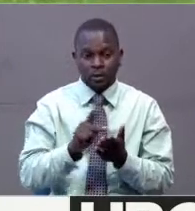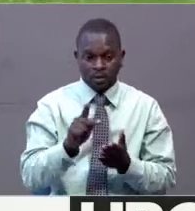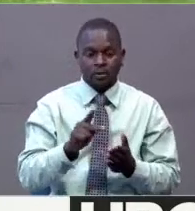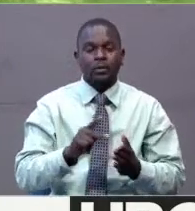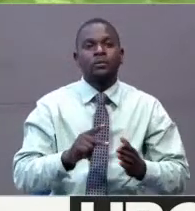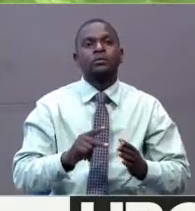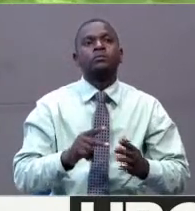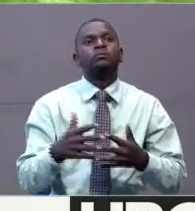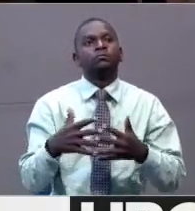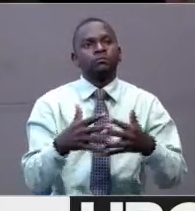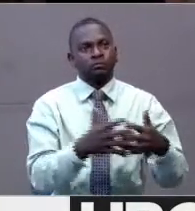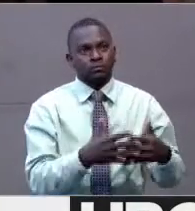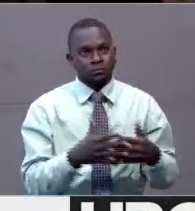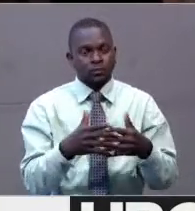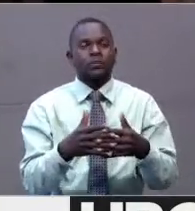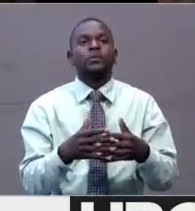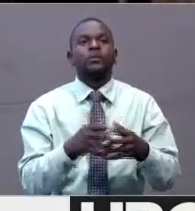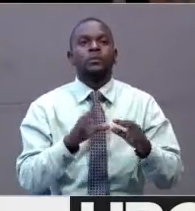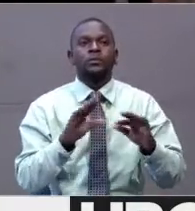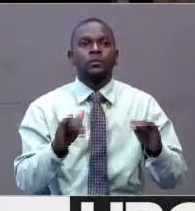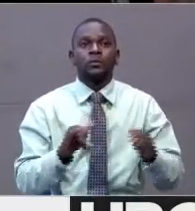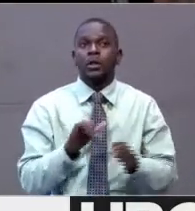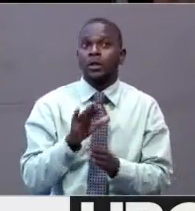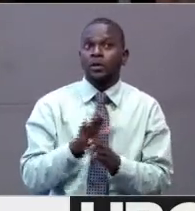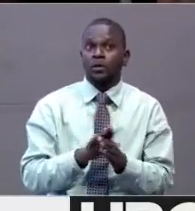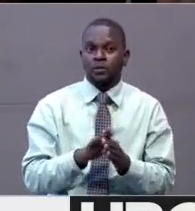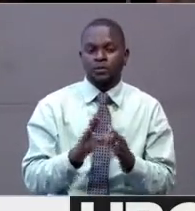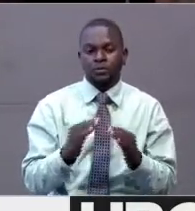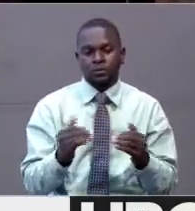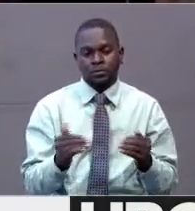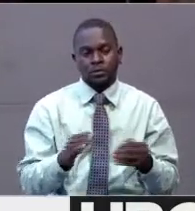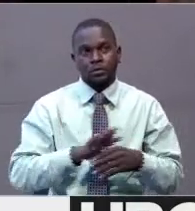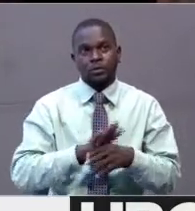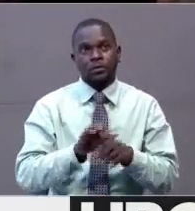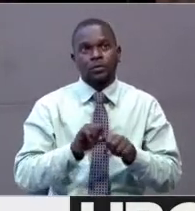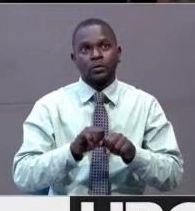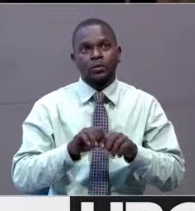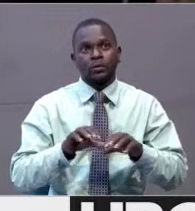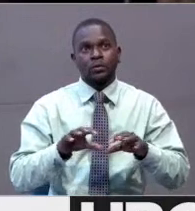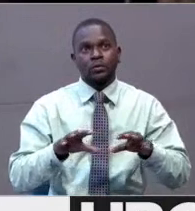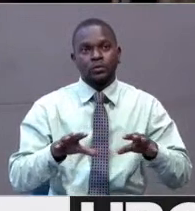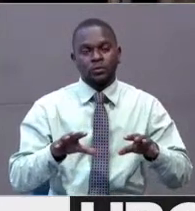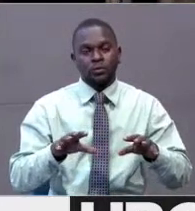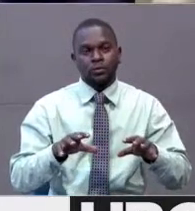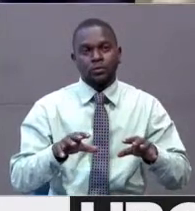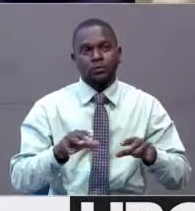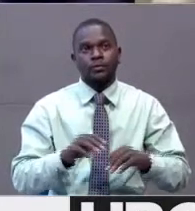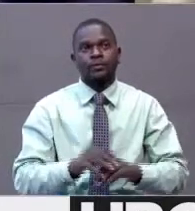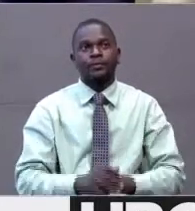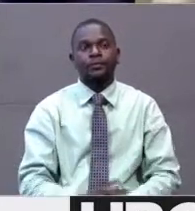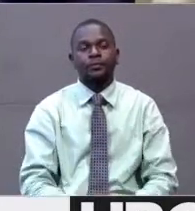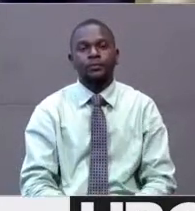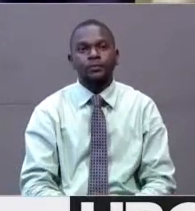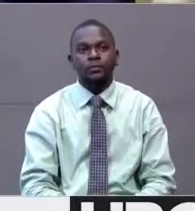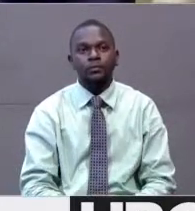House amid the slowdown of travel and summit as COVID-19 as a precaution.